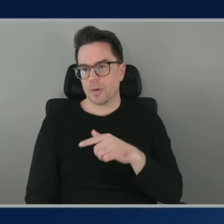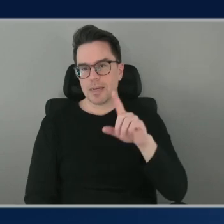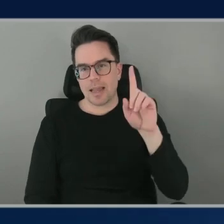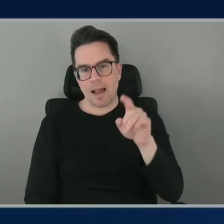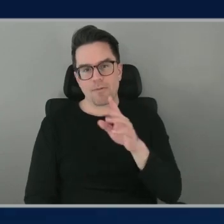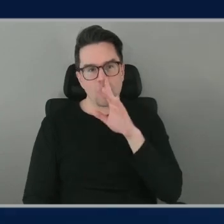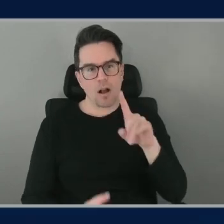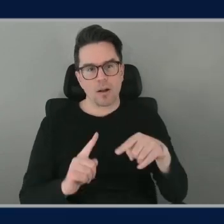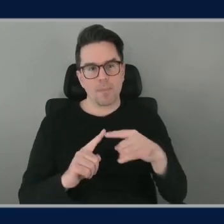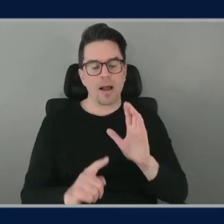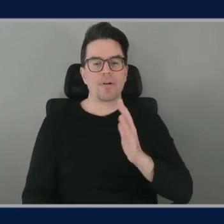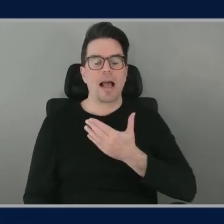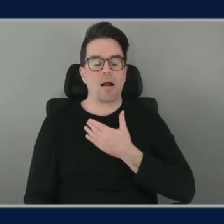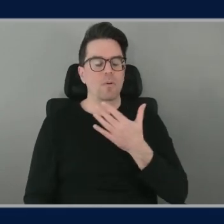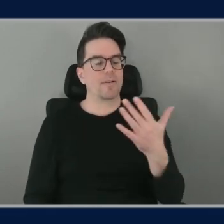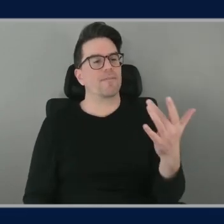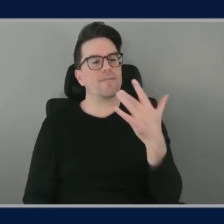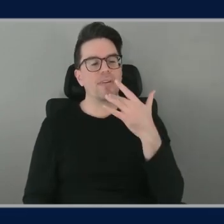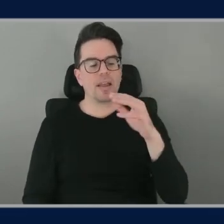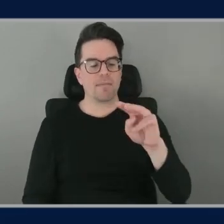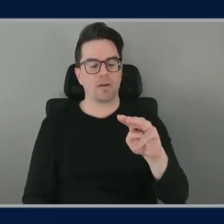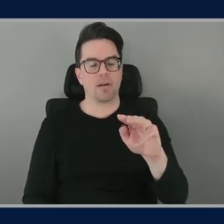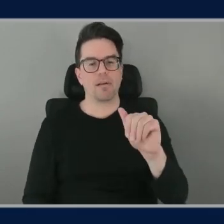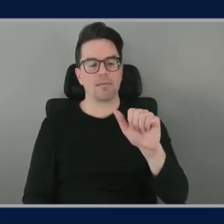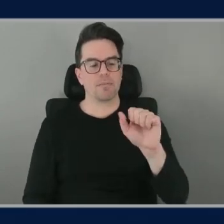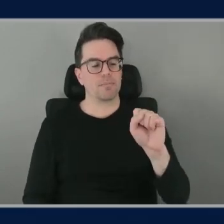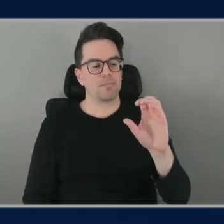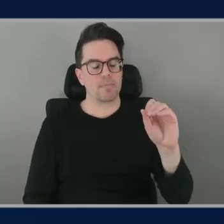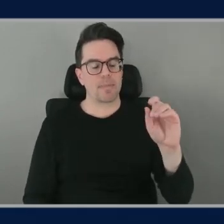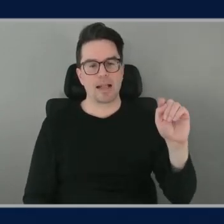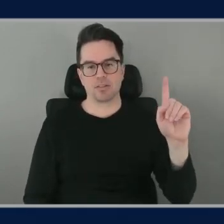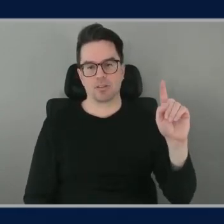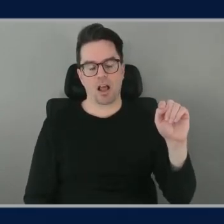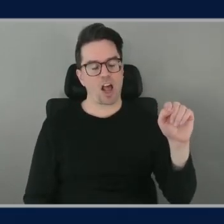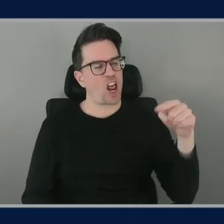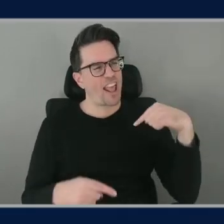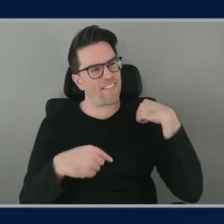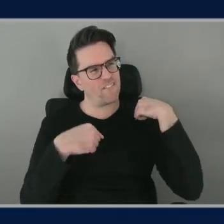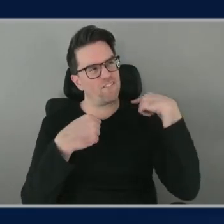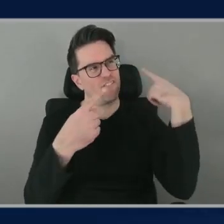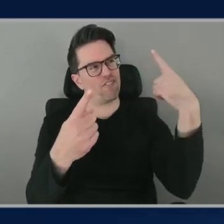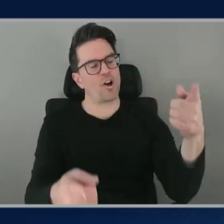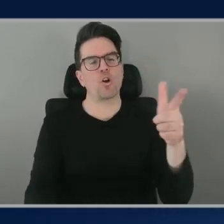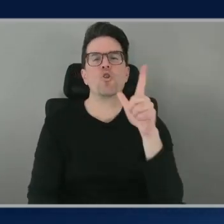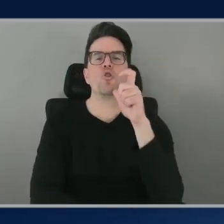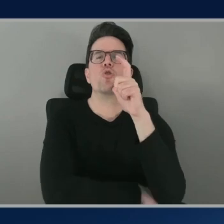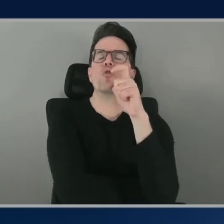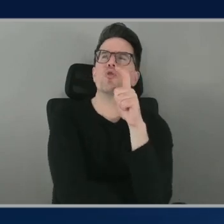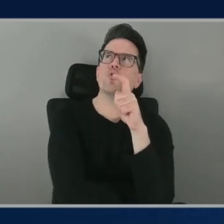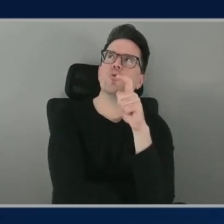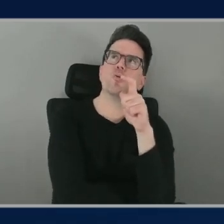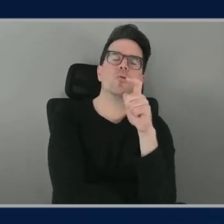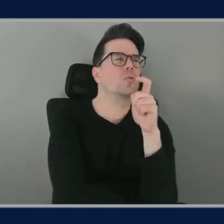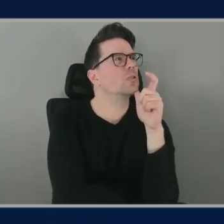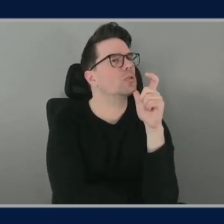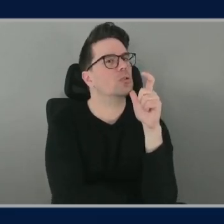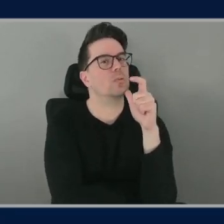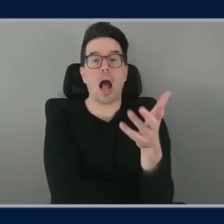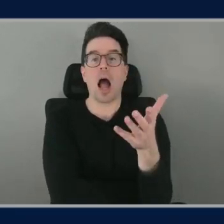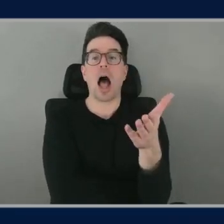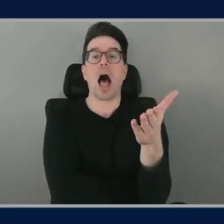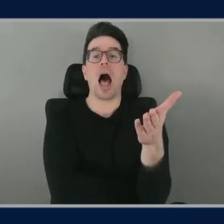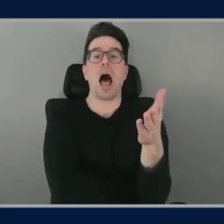favorite mascot of all time. Our favorite mascot of all time. Who Yeah. could it be? Who could it be? Who could it Who be? could it be? everyone It's is here? Buckets.